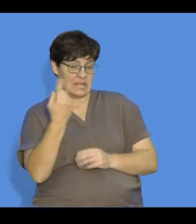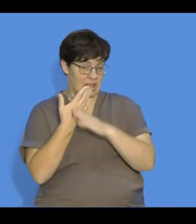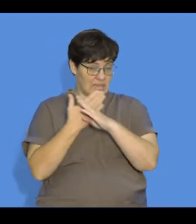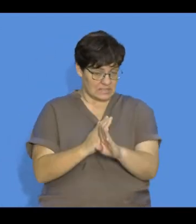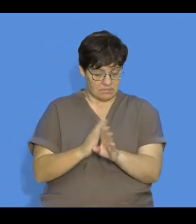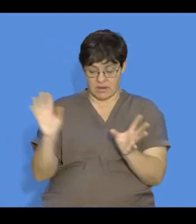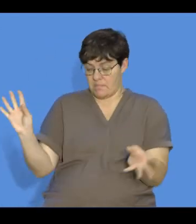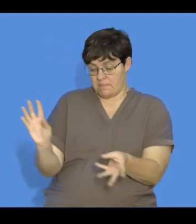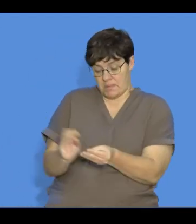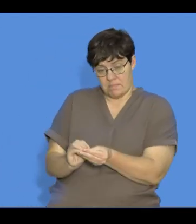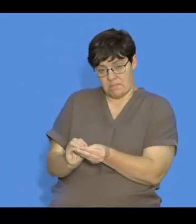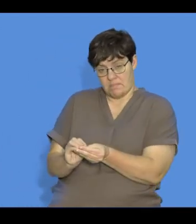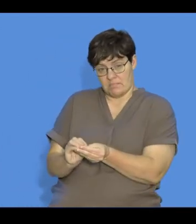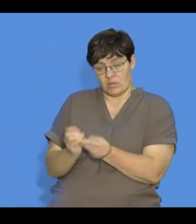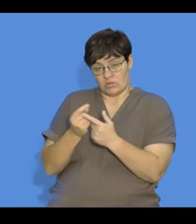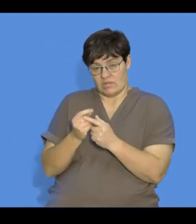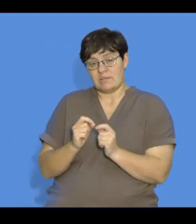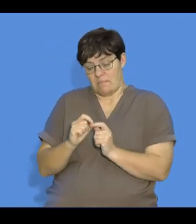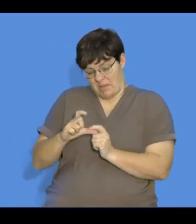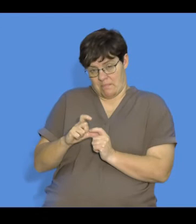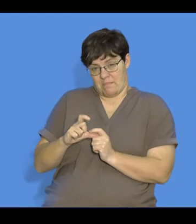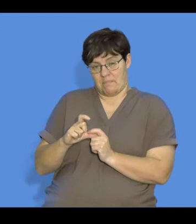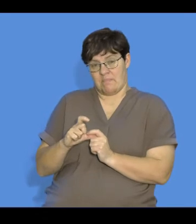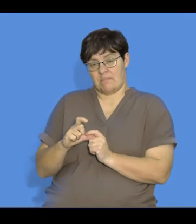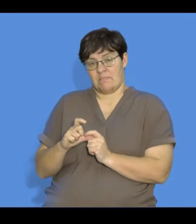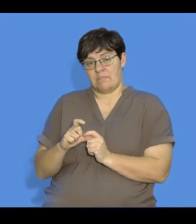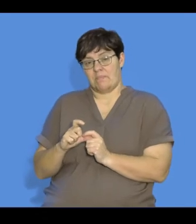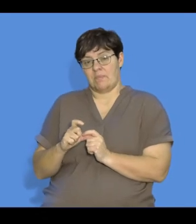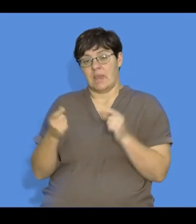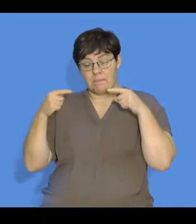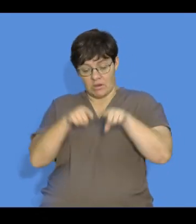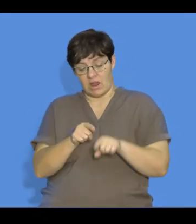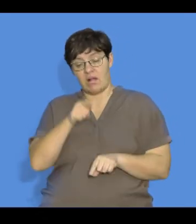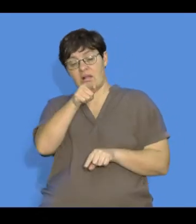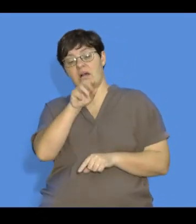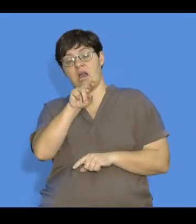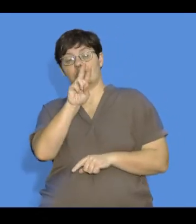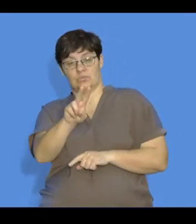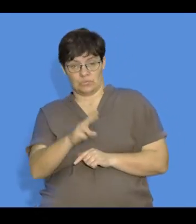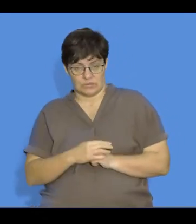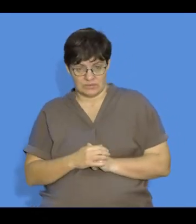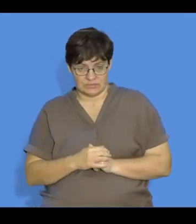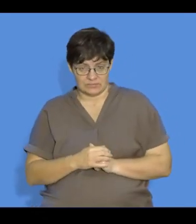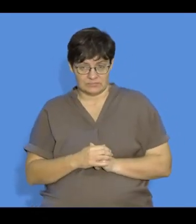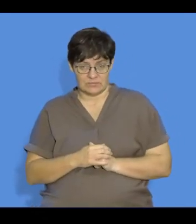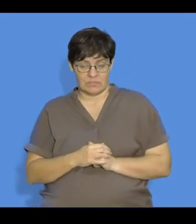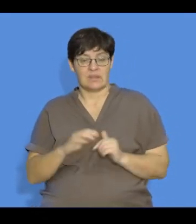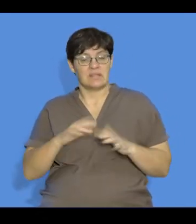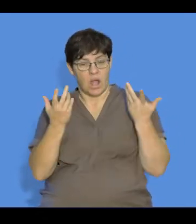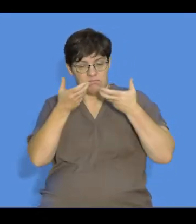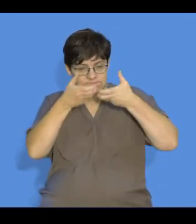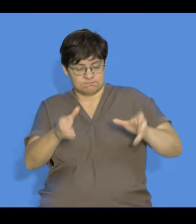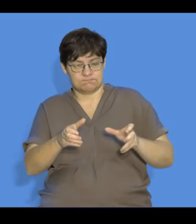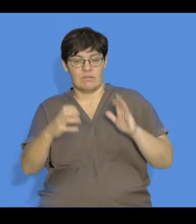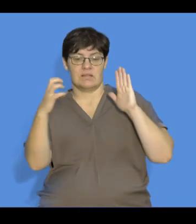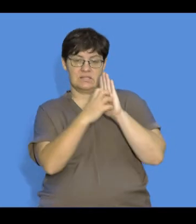that the sum of R3 and R4 is actually parallel to R2. So that's how we kind of